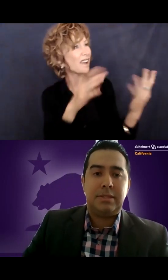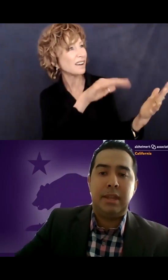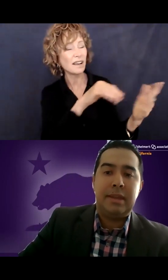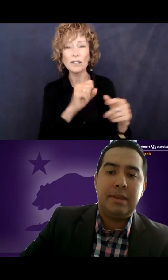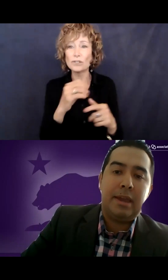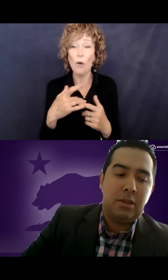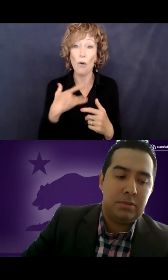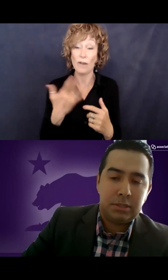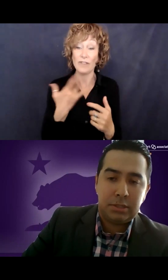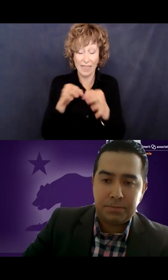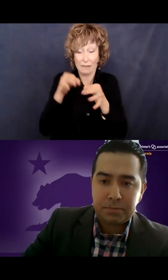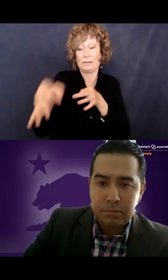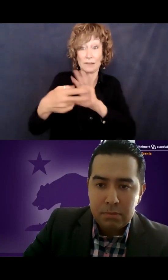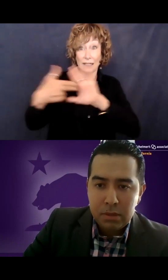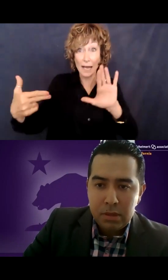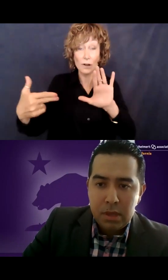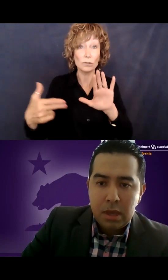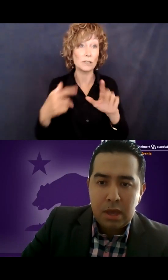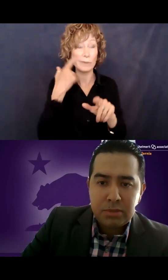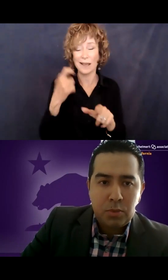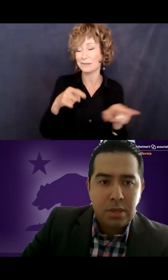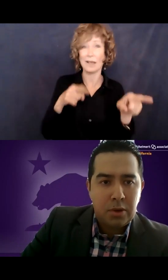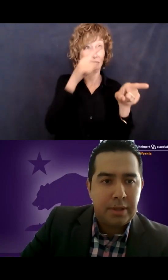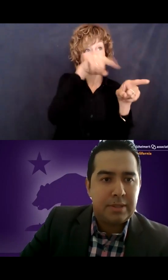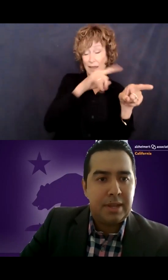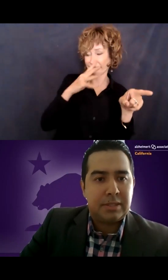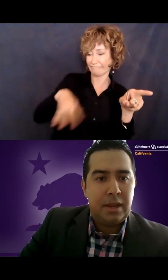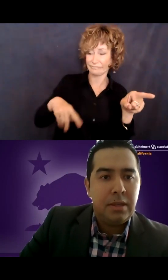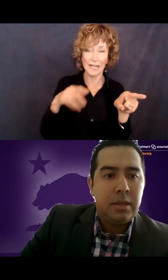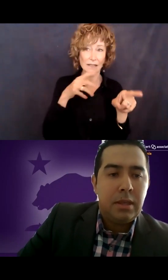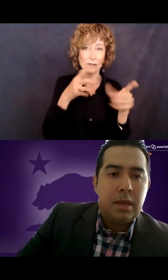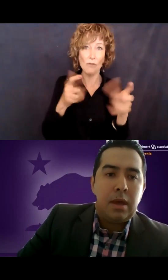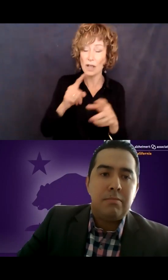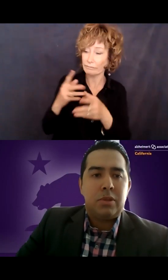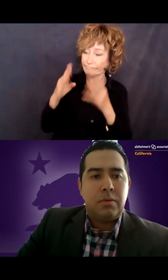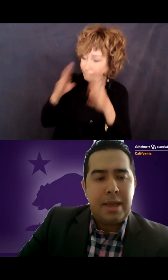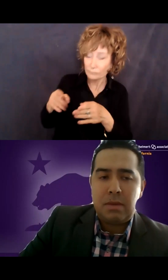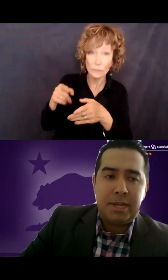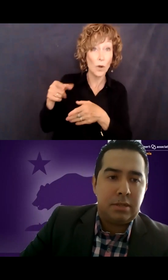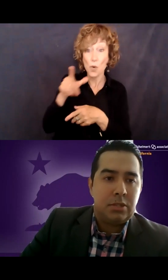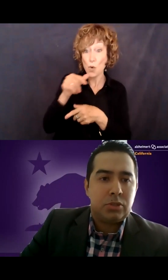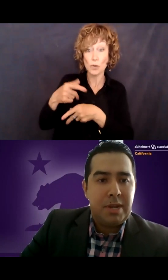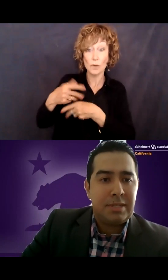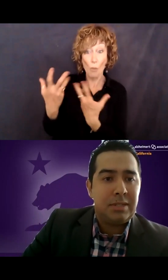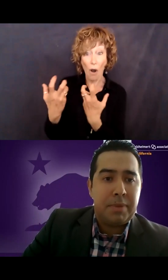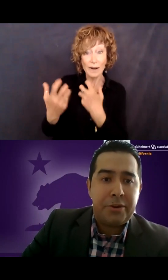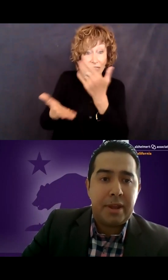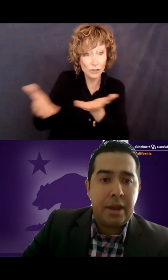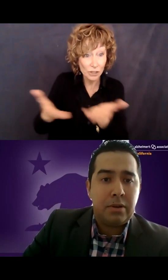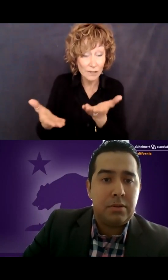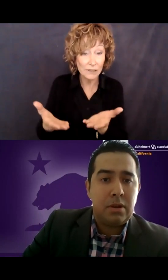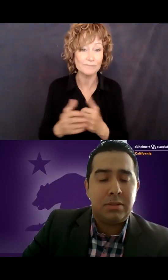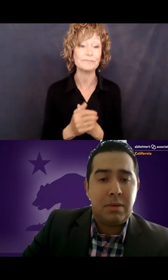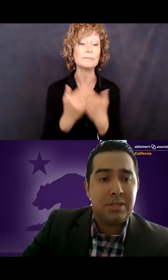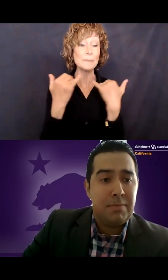to this delay in diagnosis. So we can go ahead to the next slide. So as I mentioned, discrimination is a barrier to